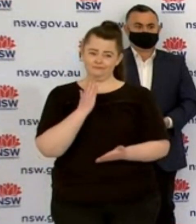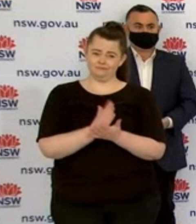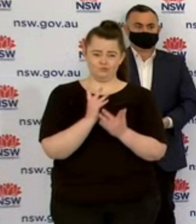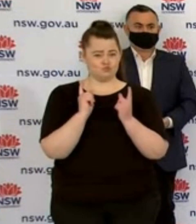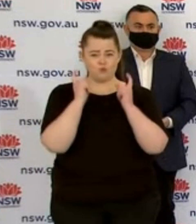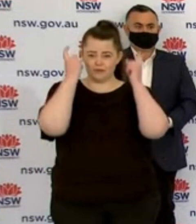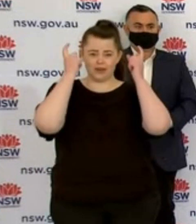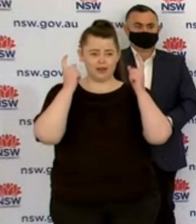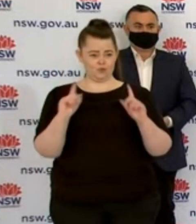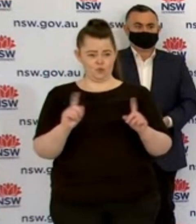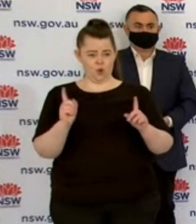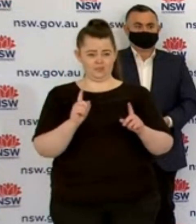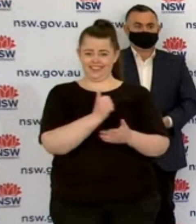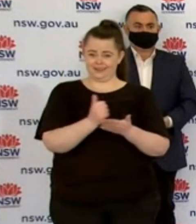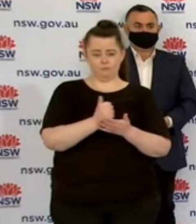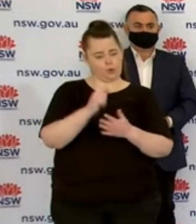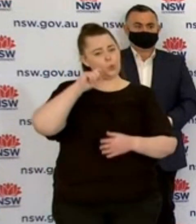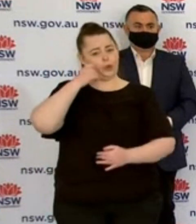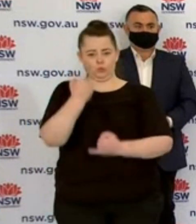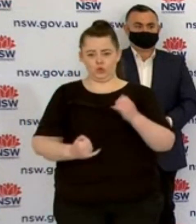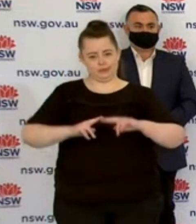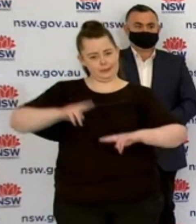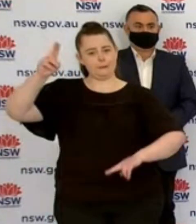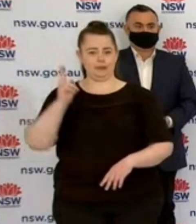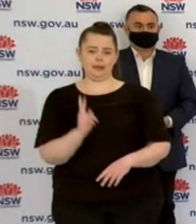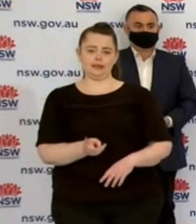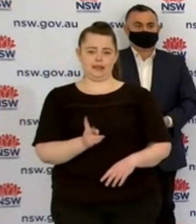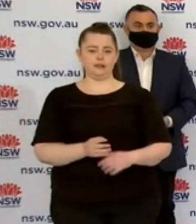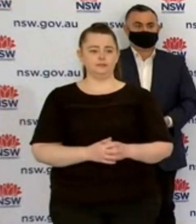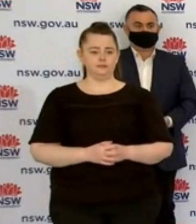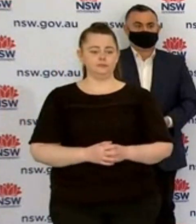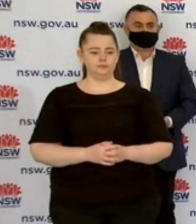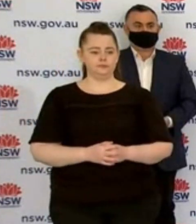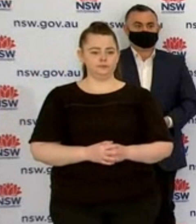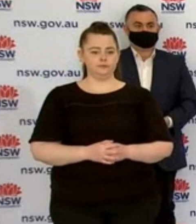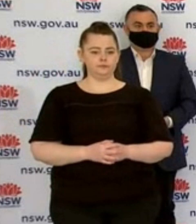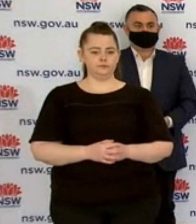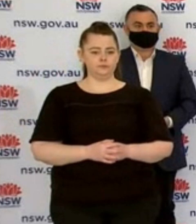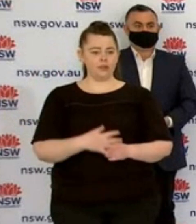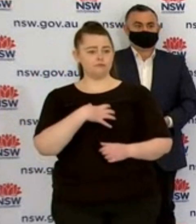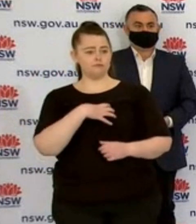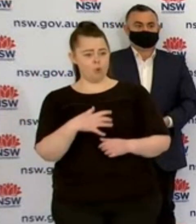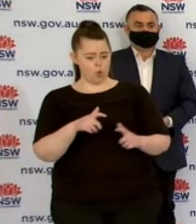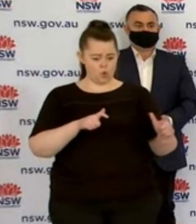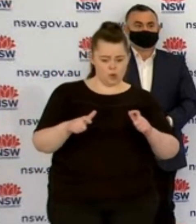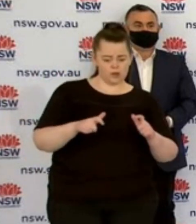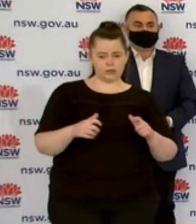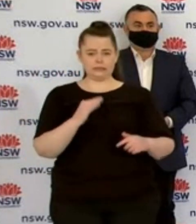numbers will continue to escalate. Whilst we have put in additional controls,